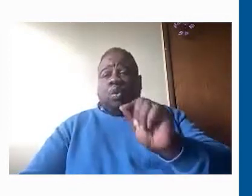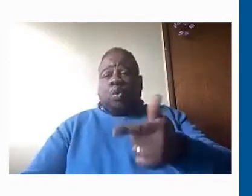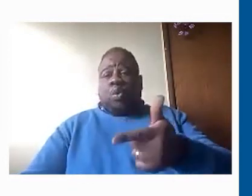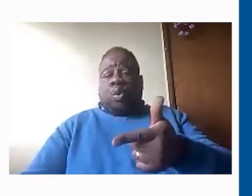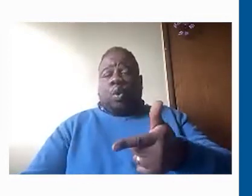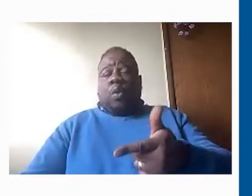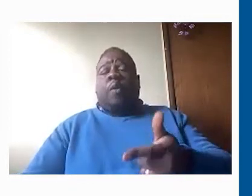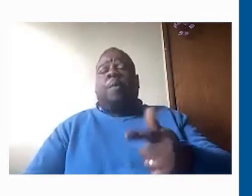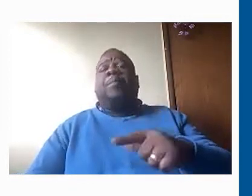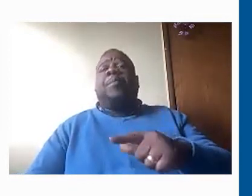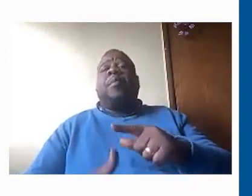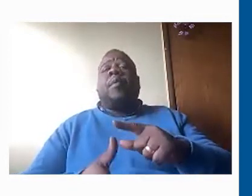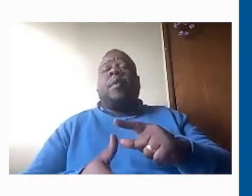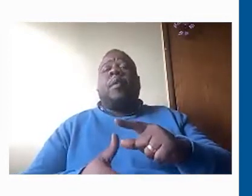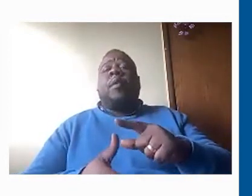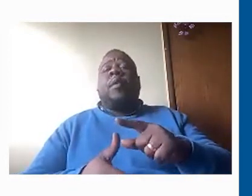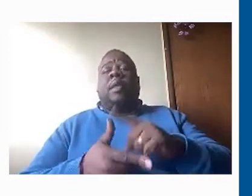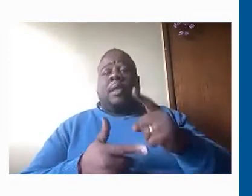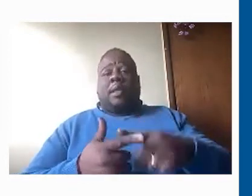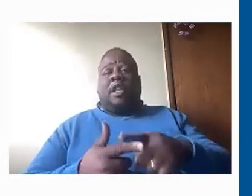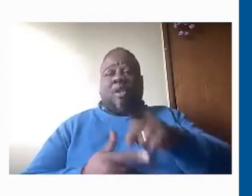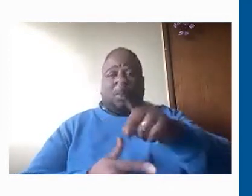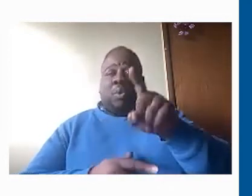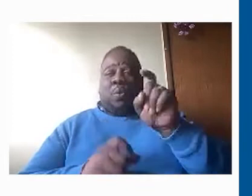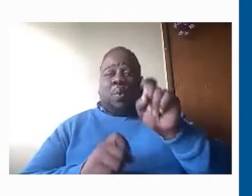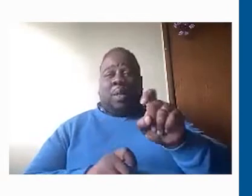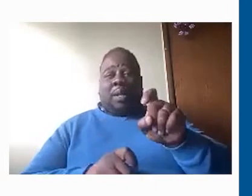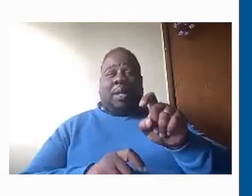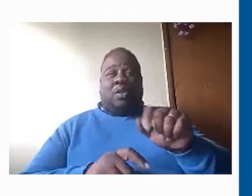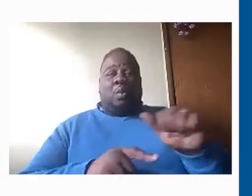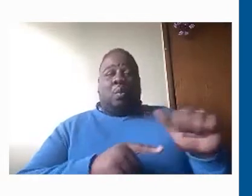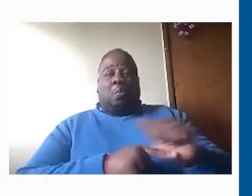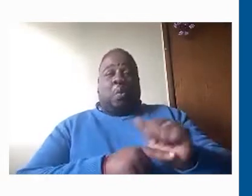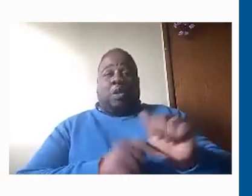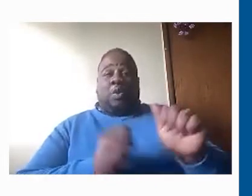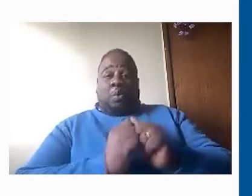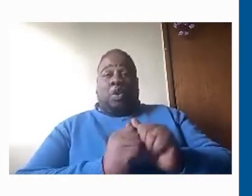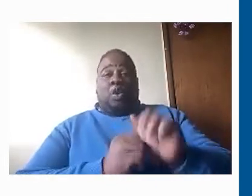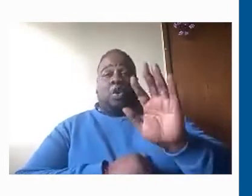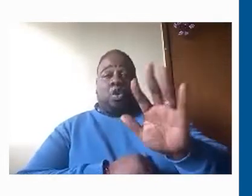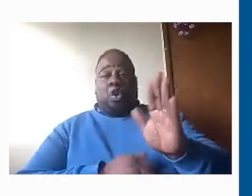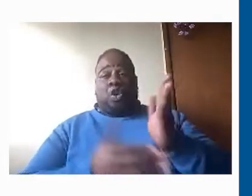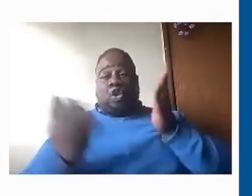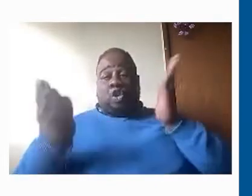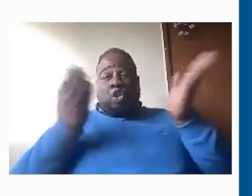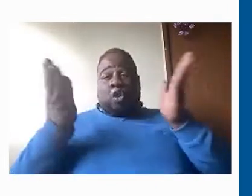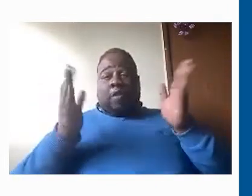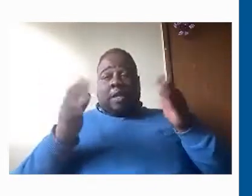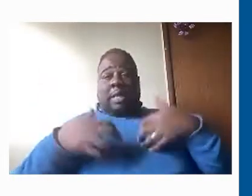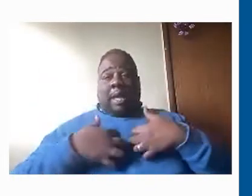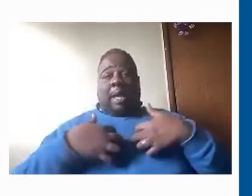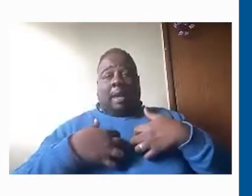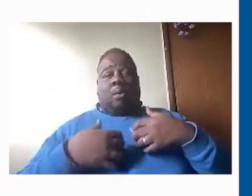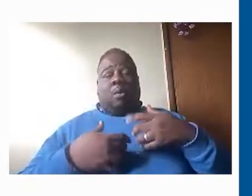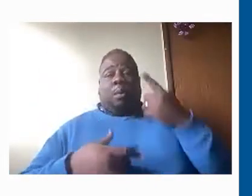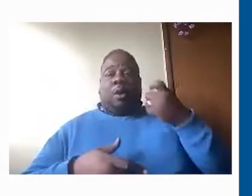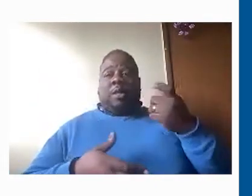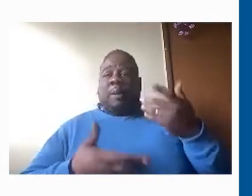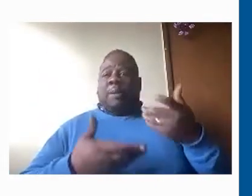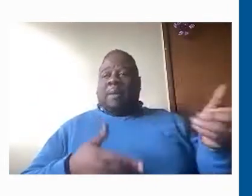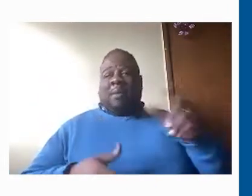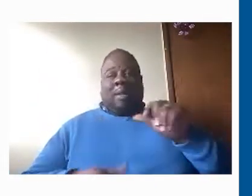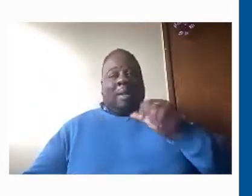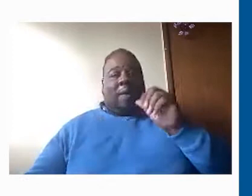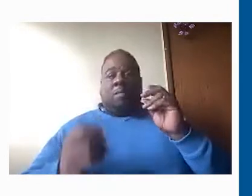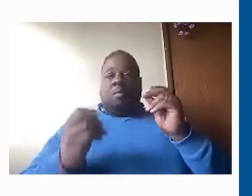evacuation. If you're using a service animal, if you're in a wheelchair, any other disability, it's important to practice those routes.